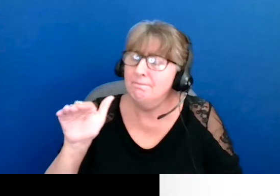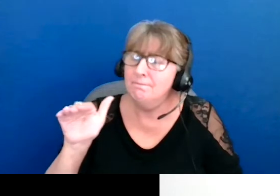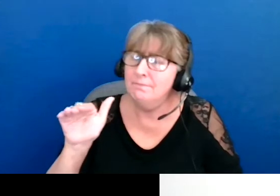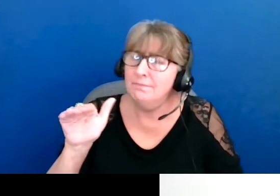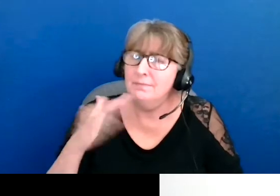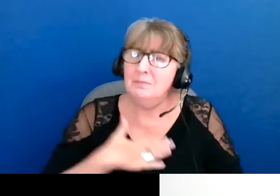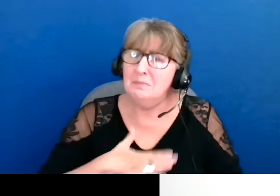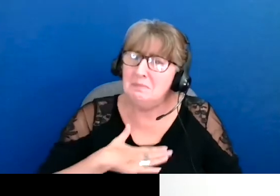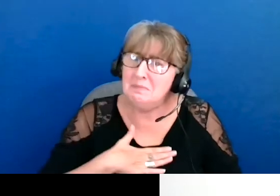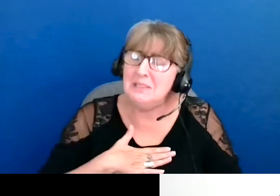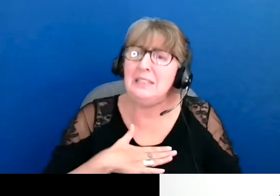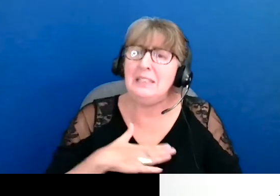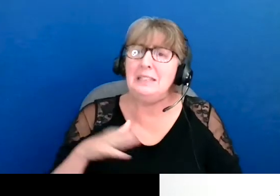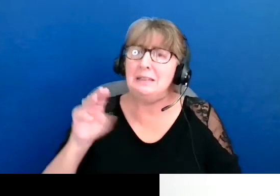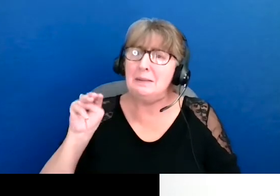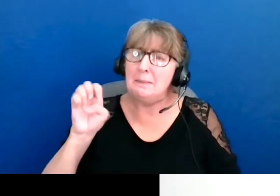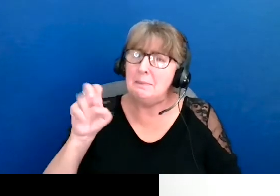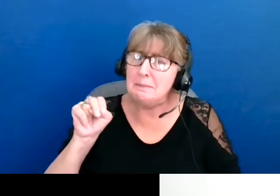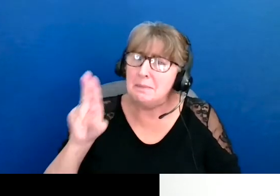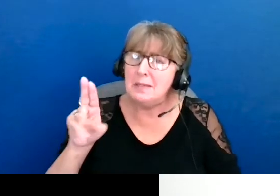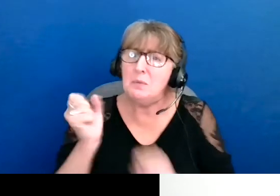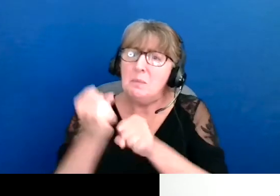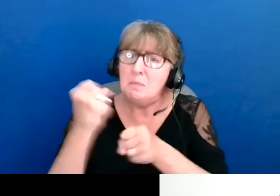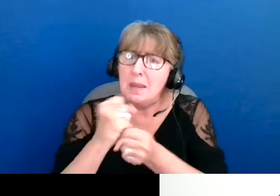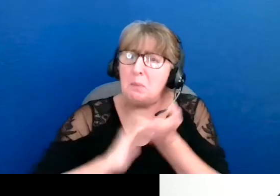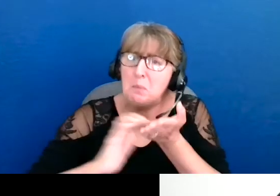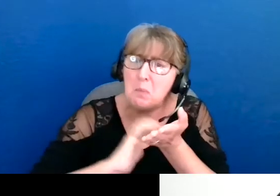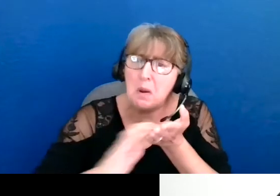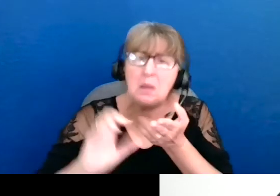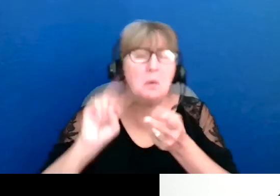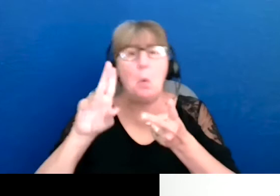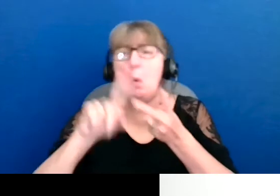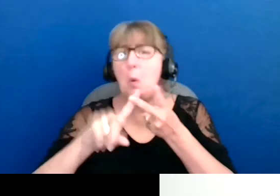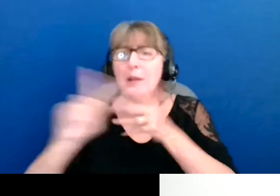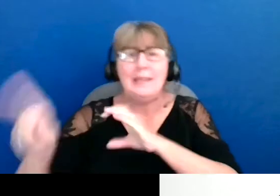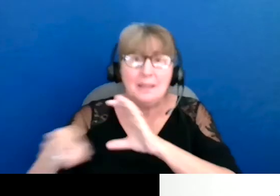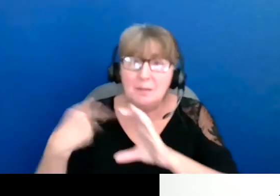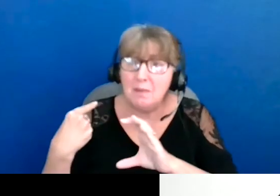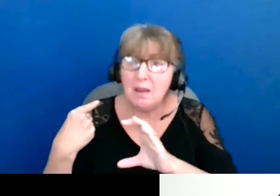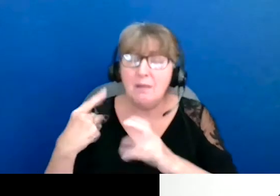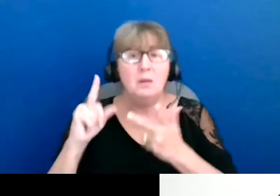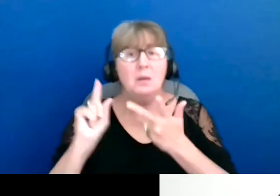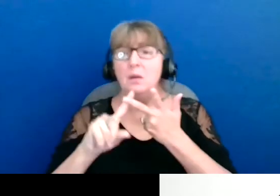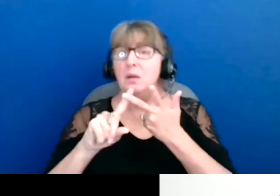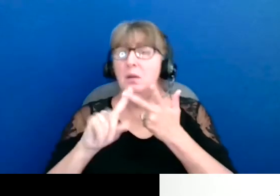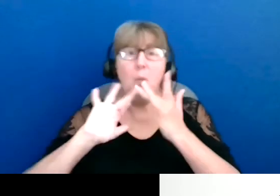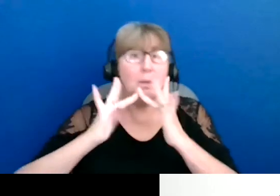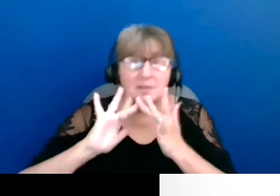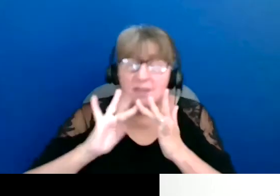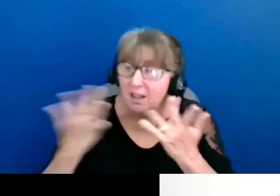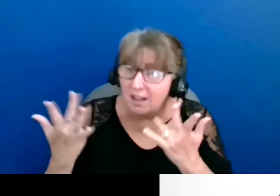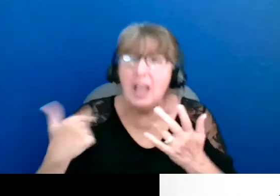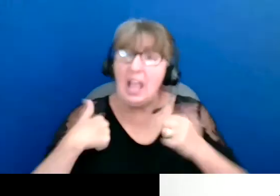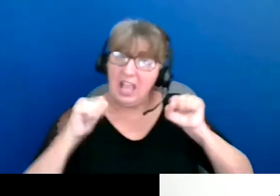"Can you provide the menu in Braille or post it online or email it to me? I have assistive technology that allows me to